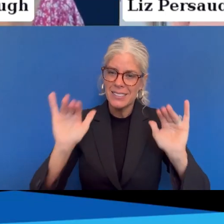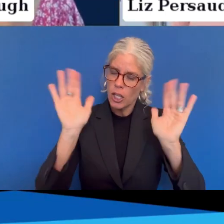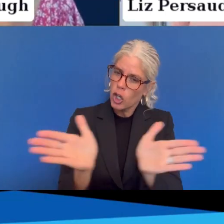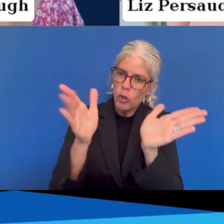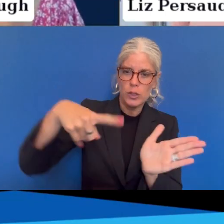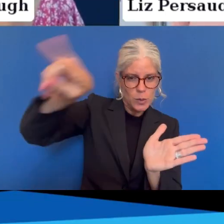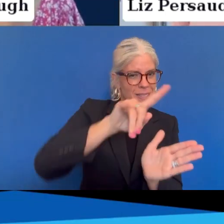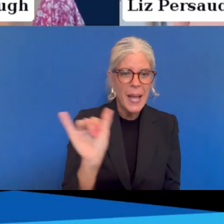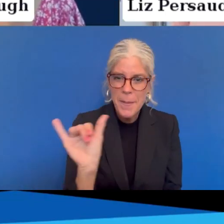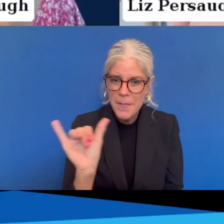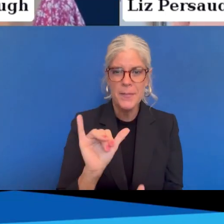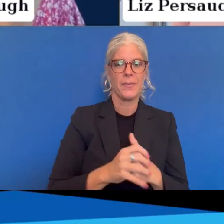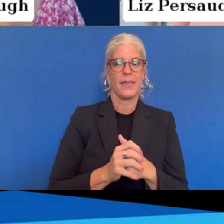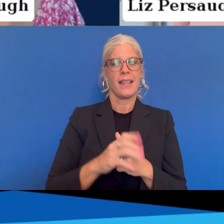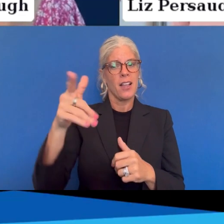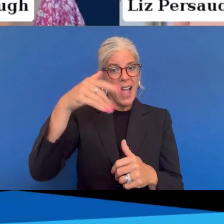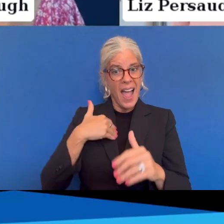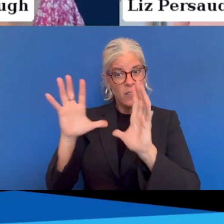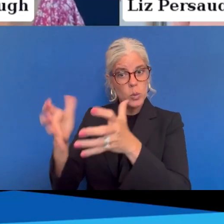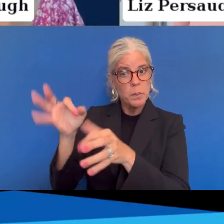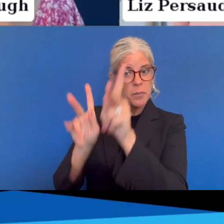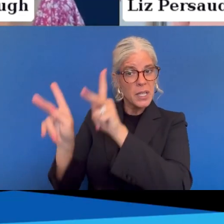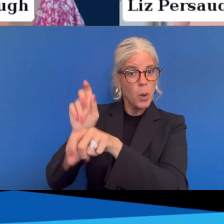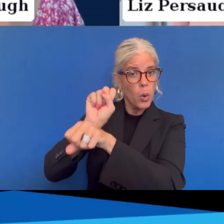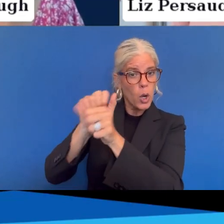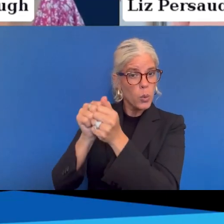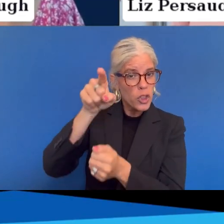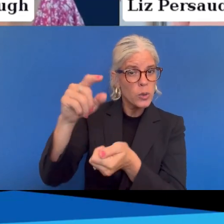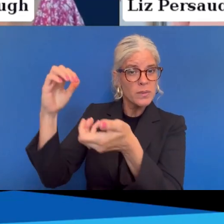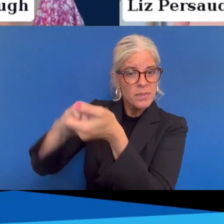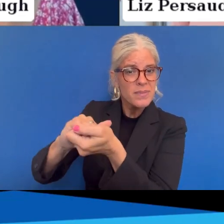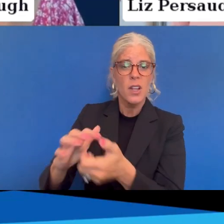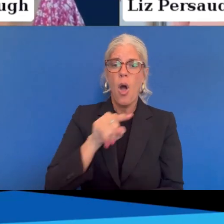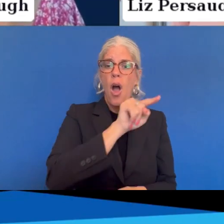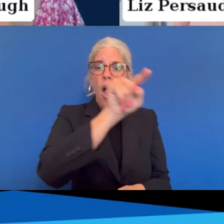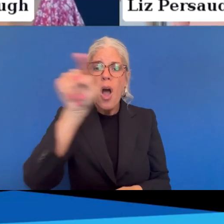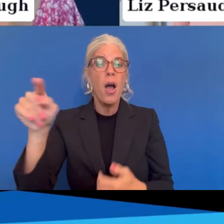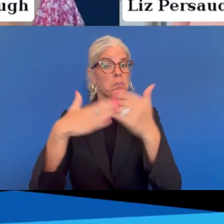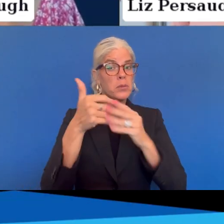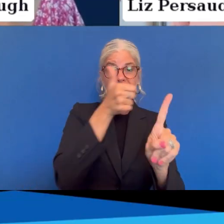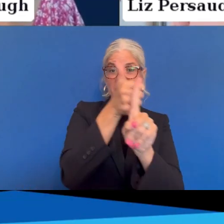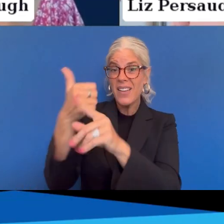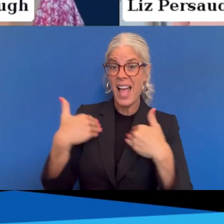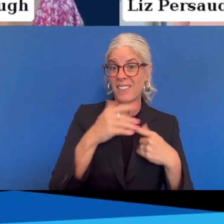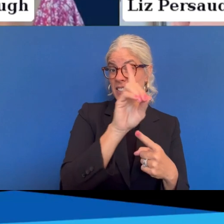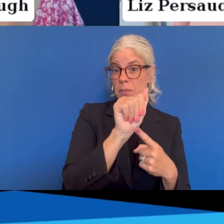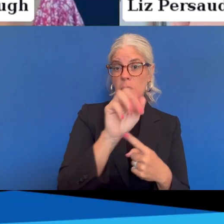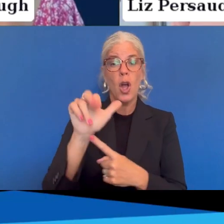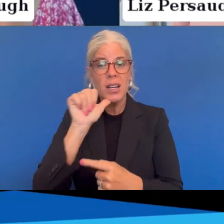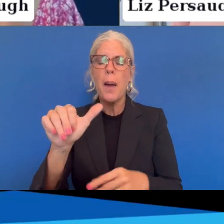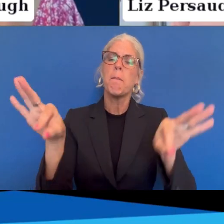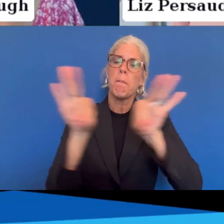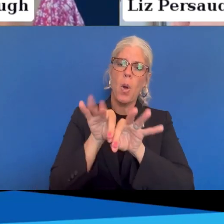encourage everyone to be a strong advocate for yourself. Speak up, don't be afraid, have a team of people working with you if you can.